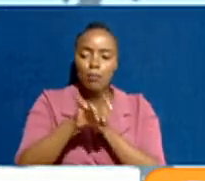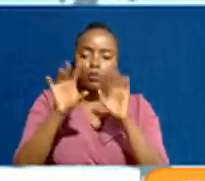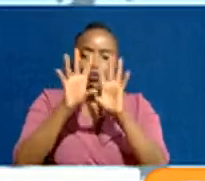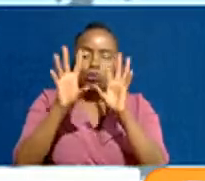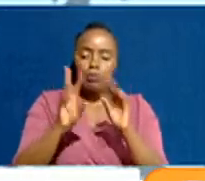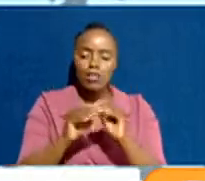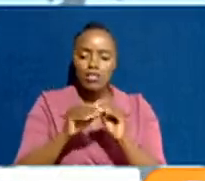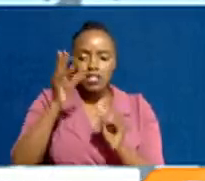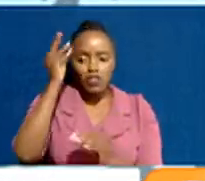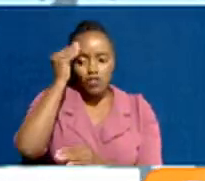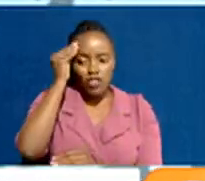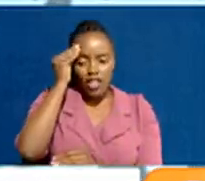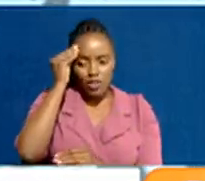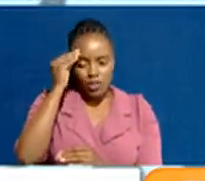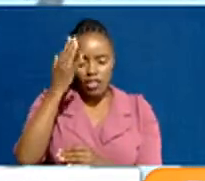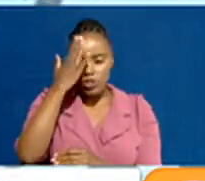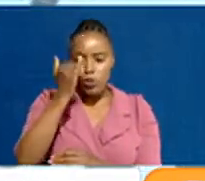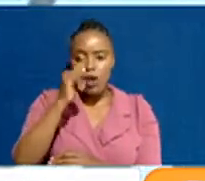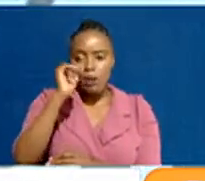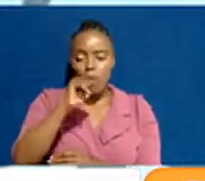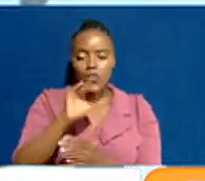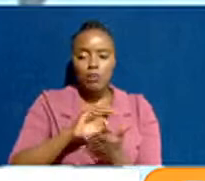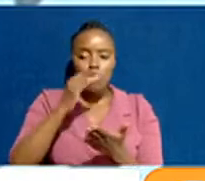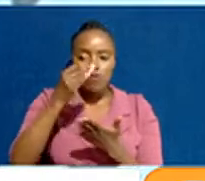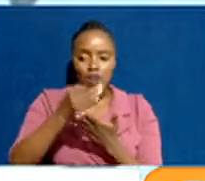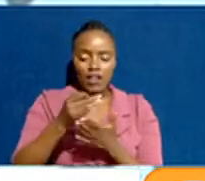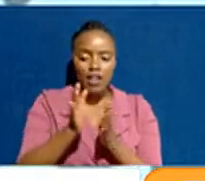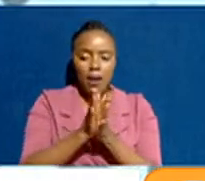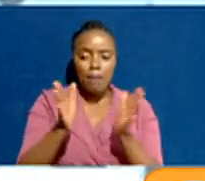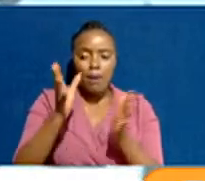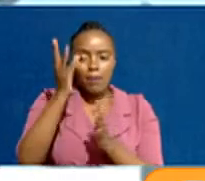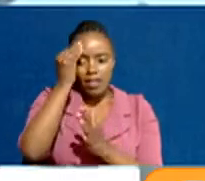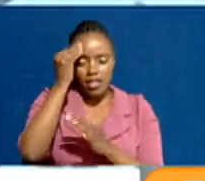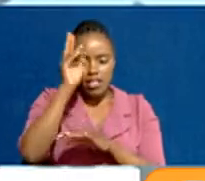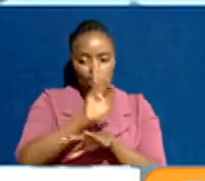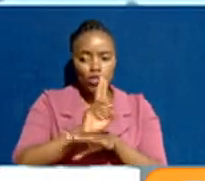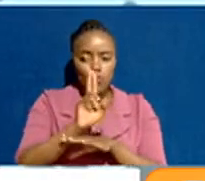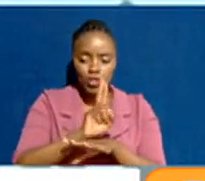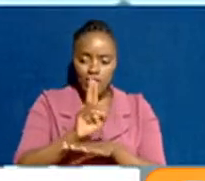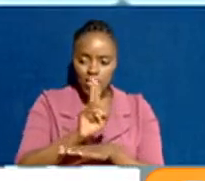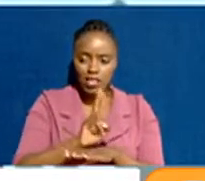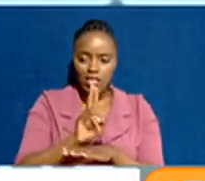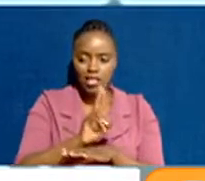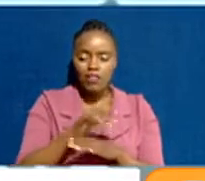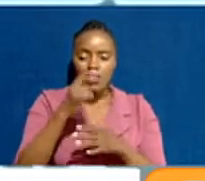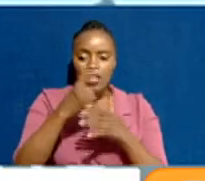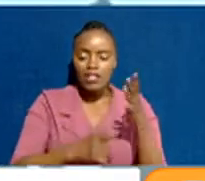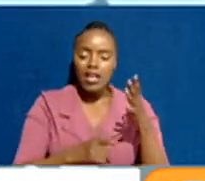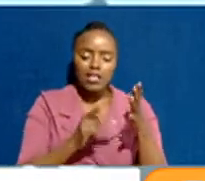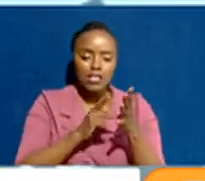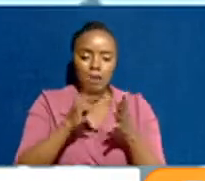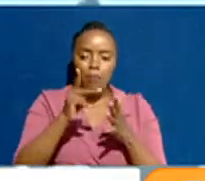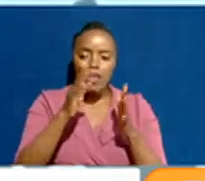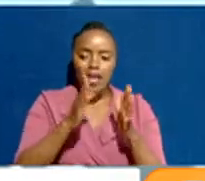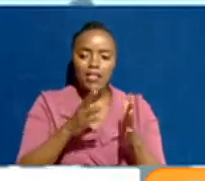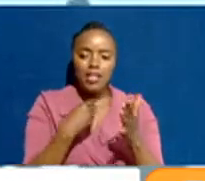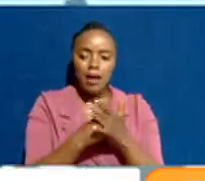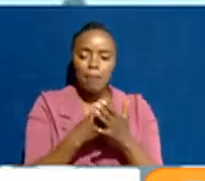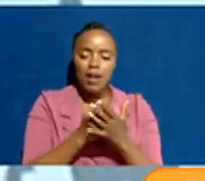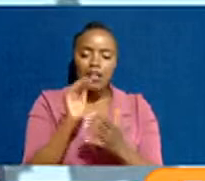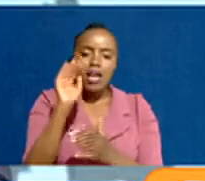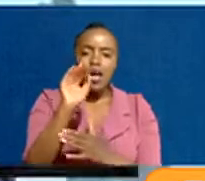for education so that we fund public education using taxpayers' money. We should not